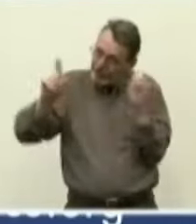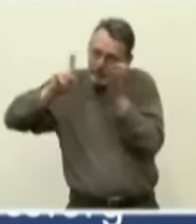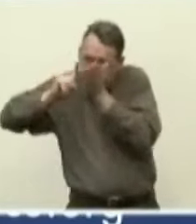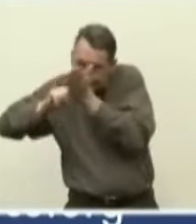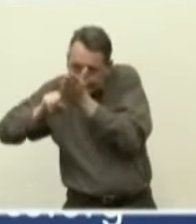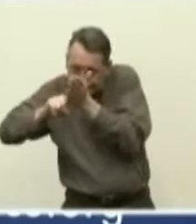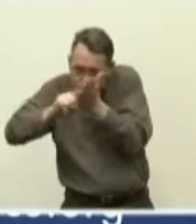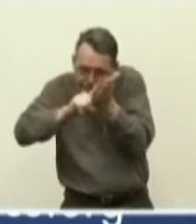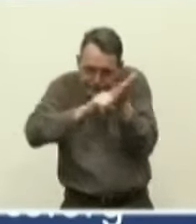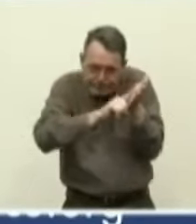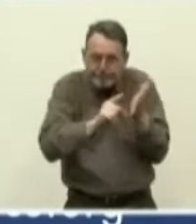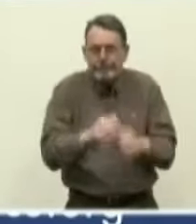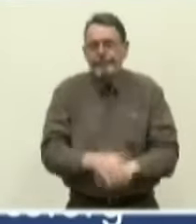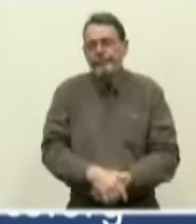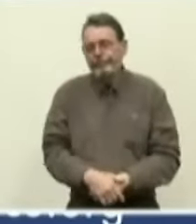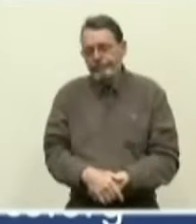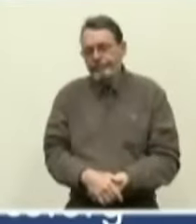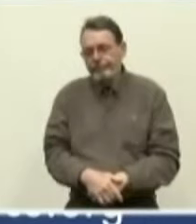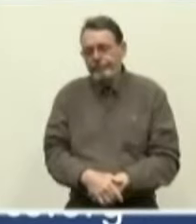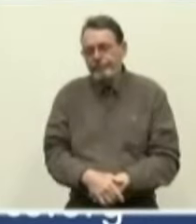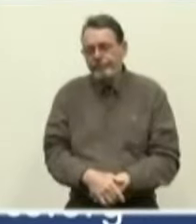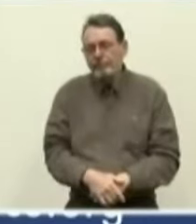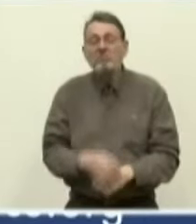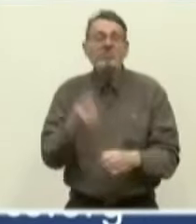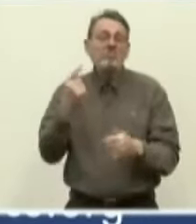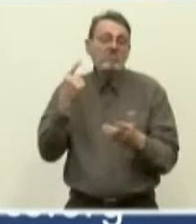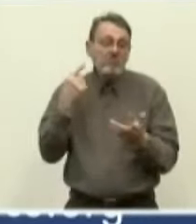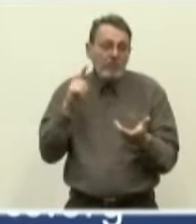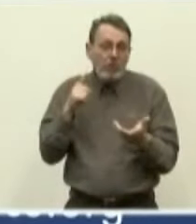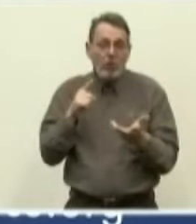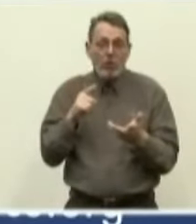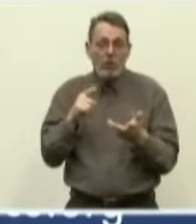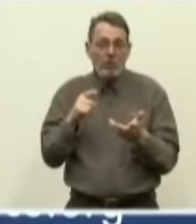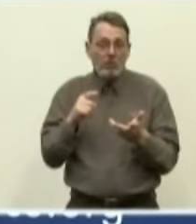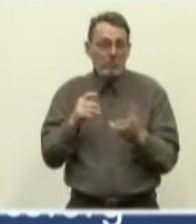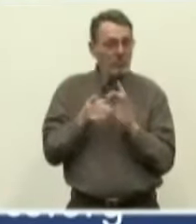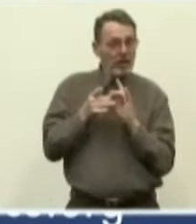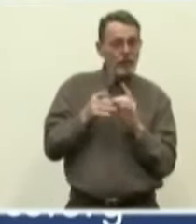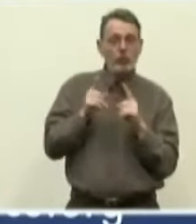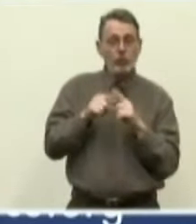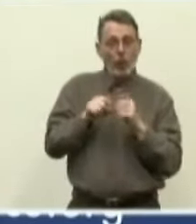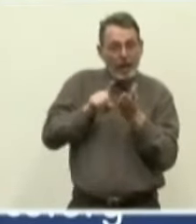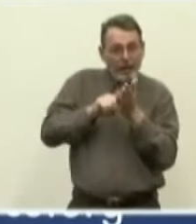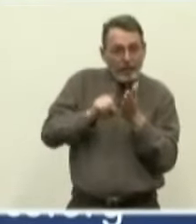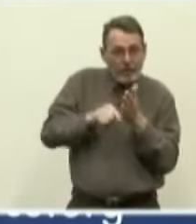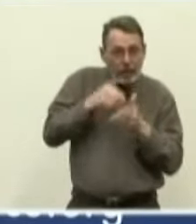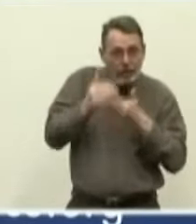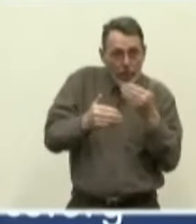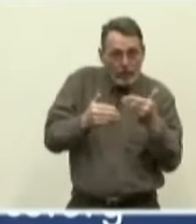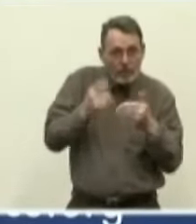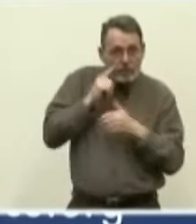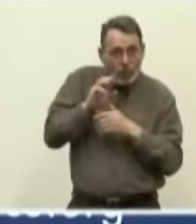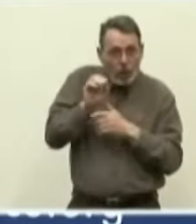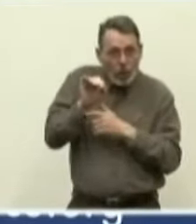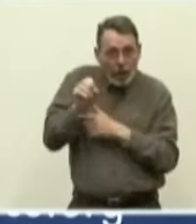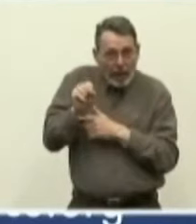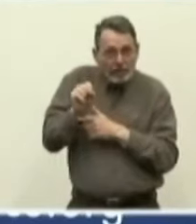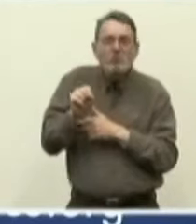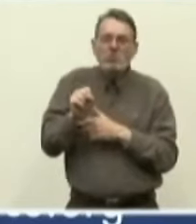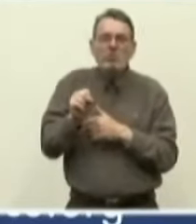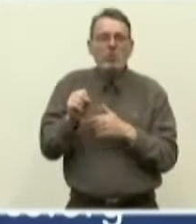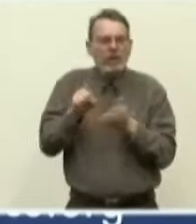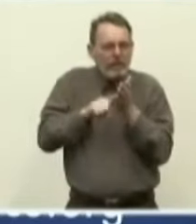investigations. As far as investigative processes related to the OIS, there are five general areas